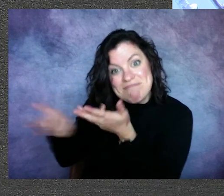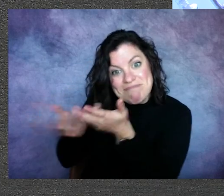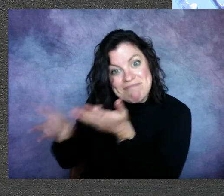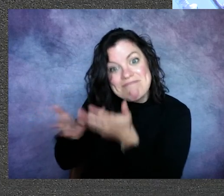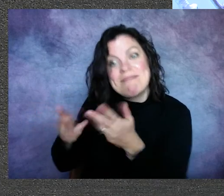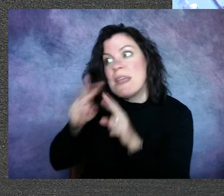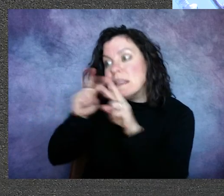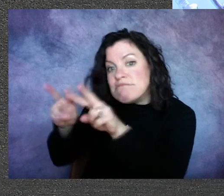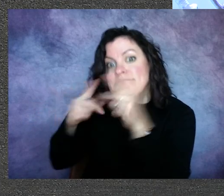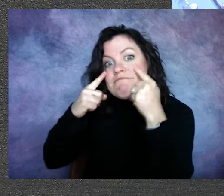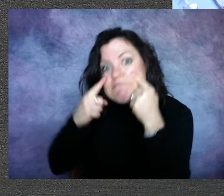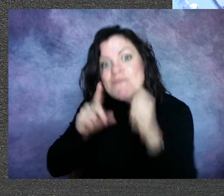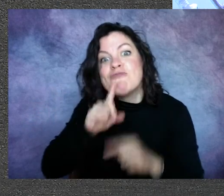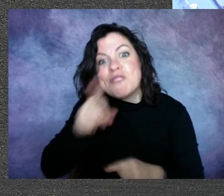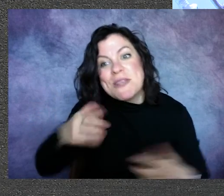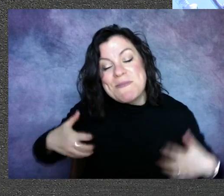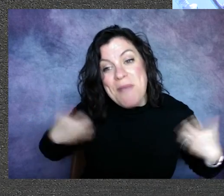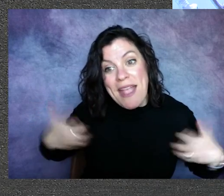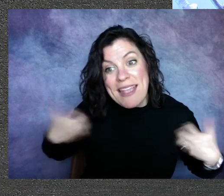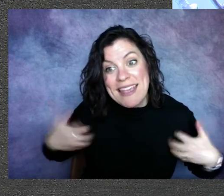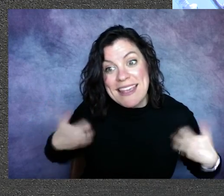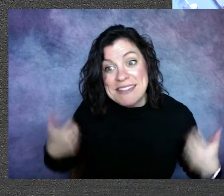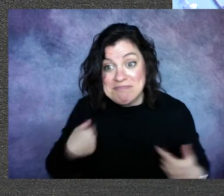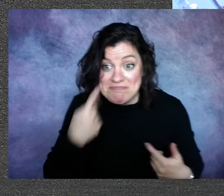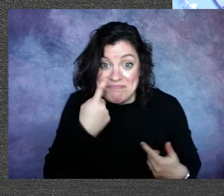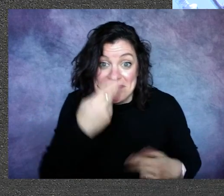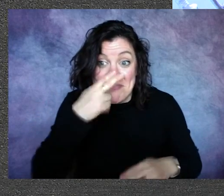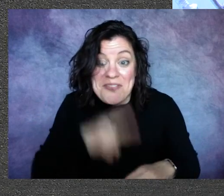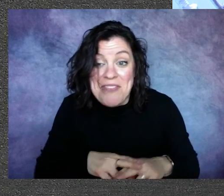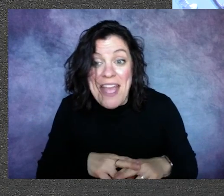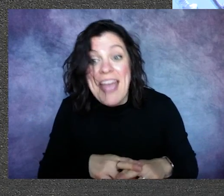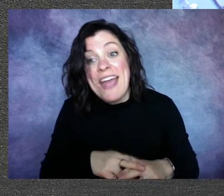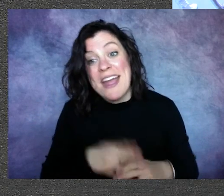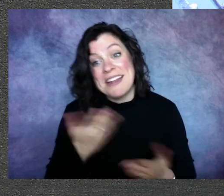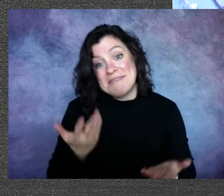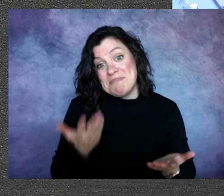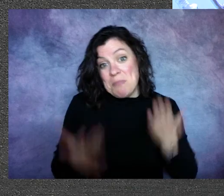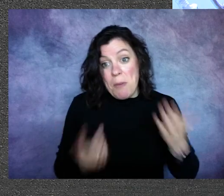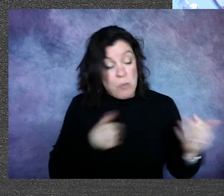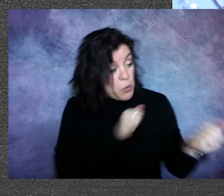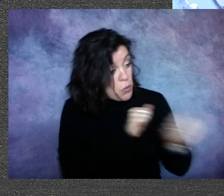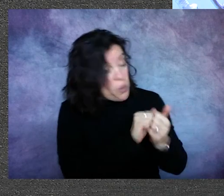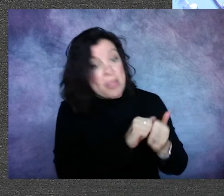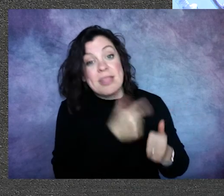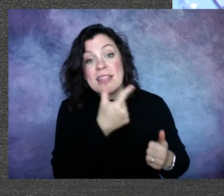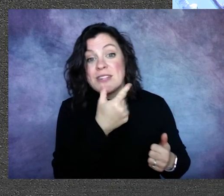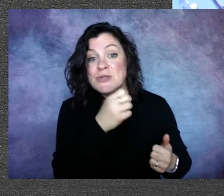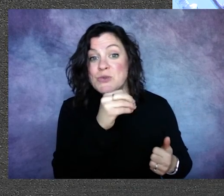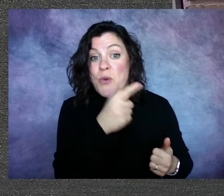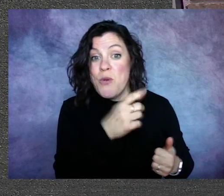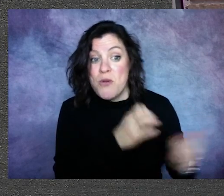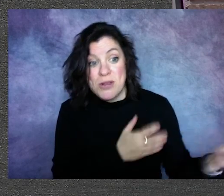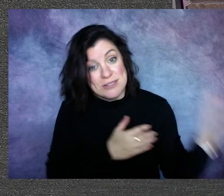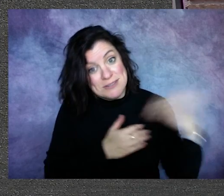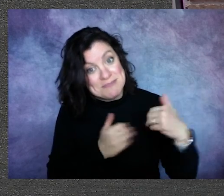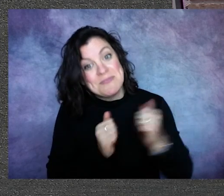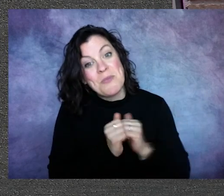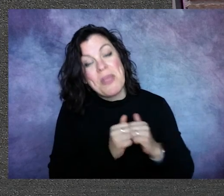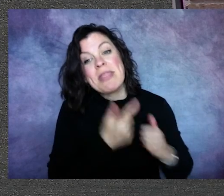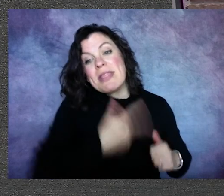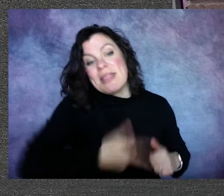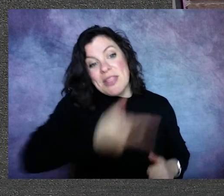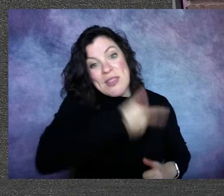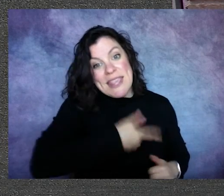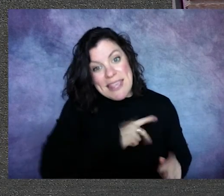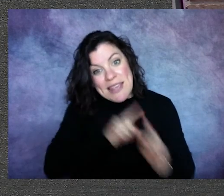monkeys. I thought it'd be fun if George and I and you at home went and learned together. So let's go. George and I are here